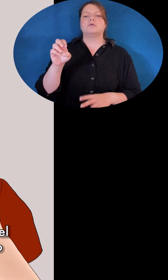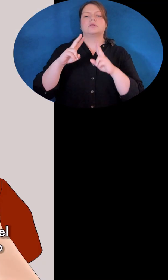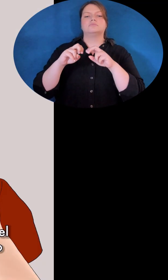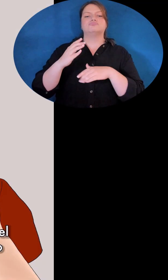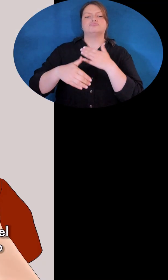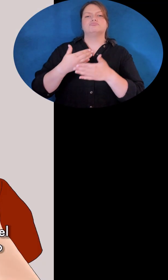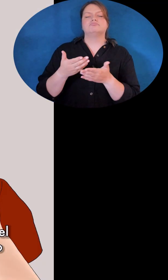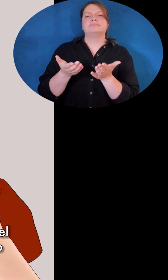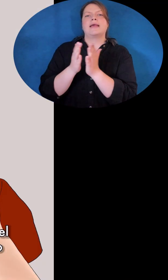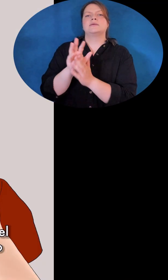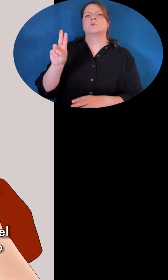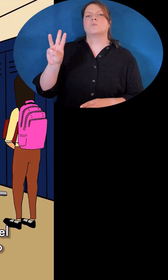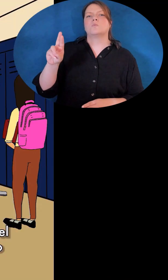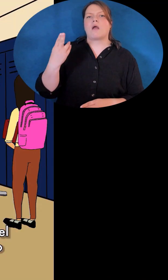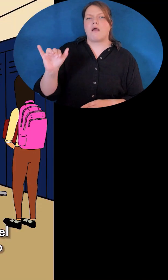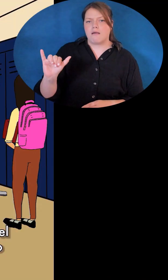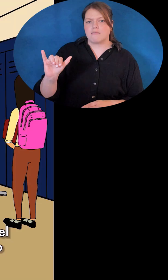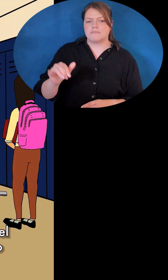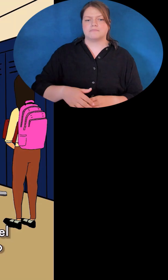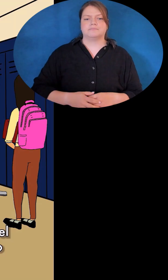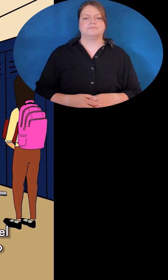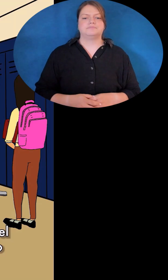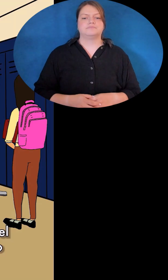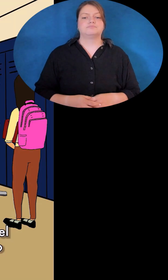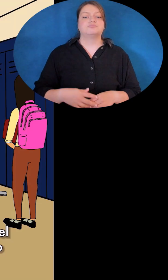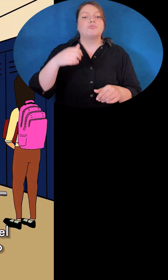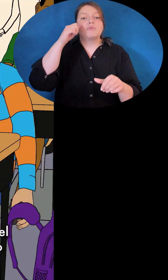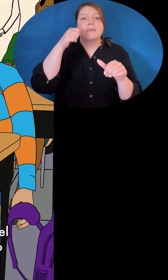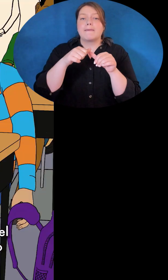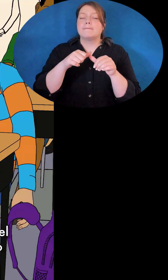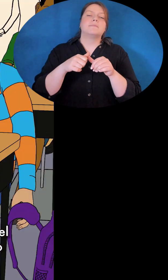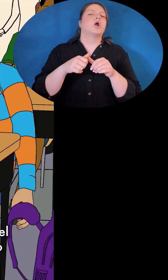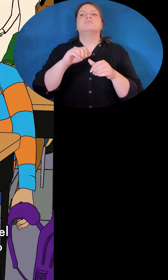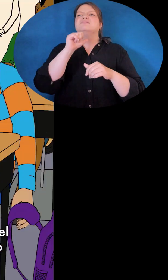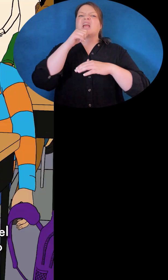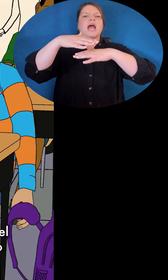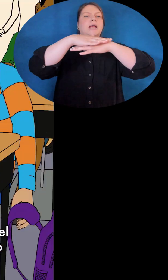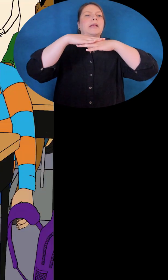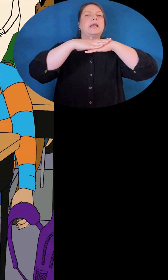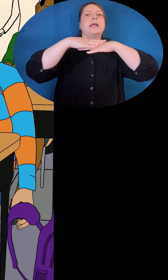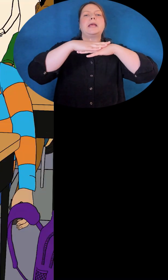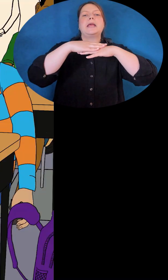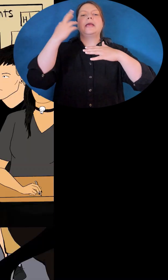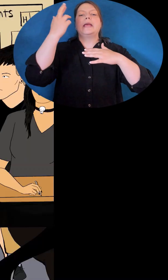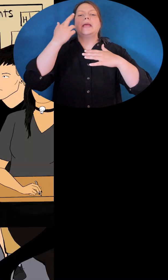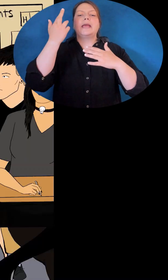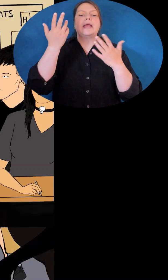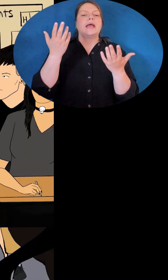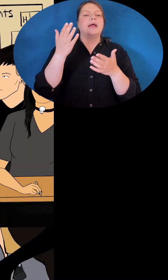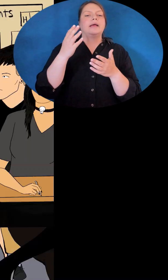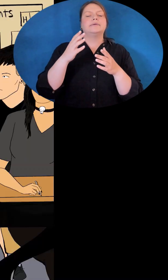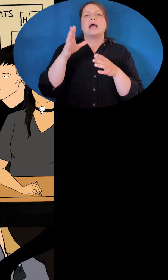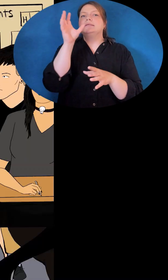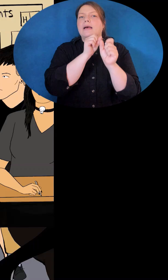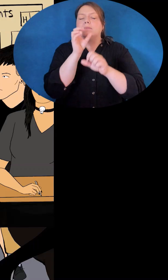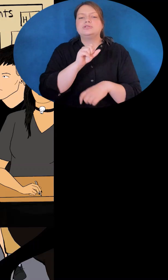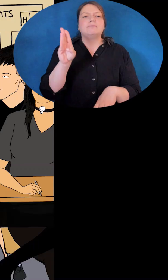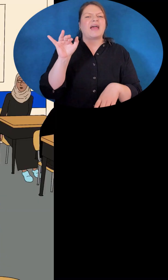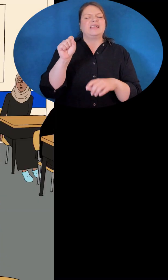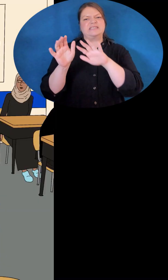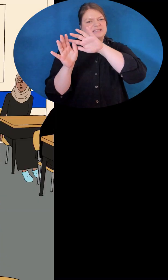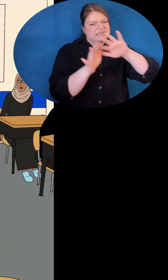Remember to go past surface level assumptions and bias and get to possible skills that can be taught,